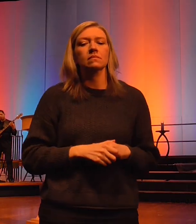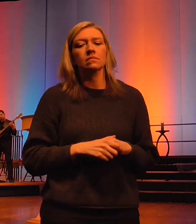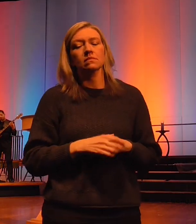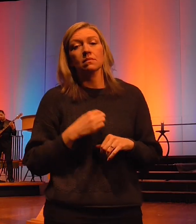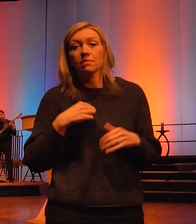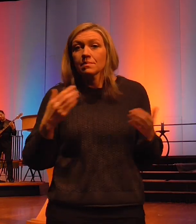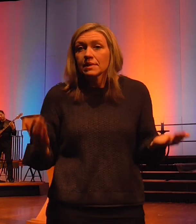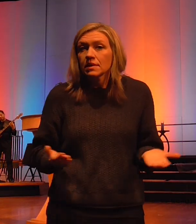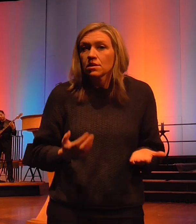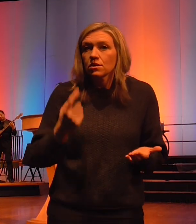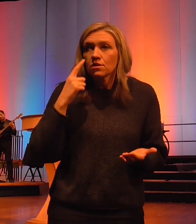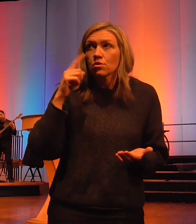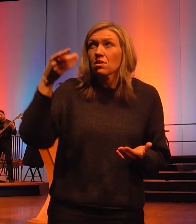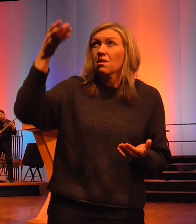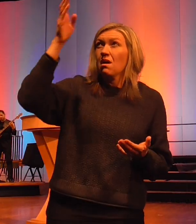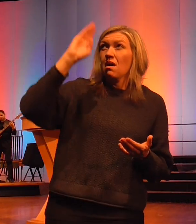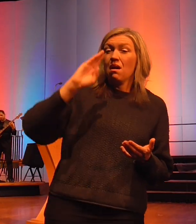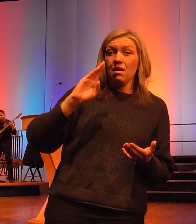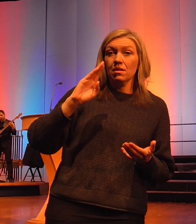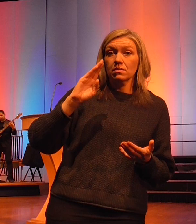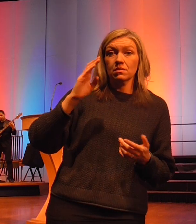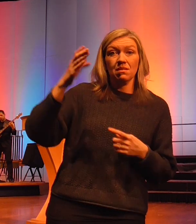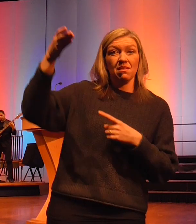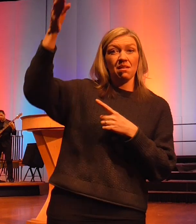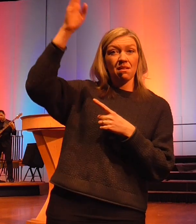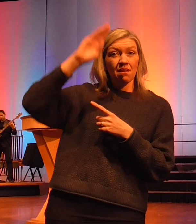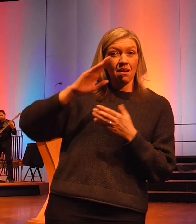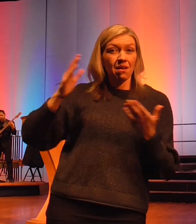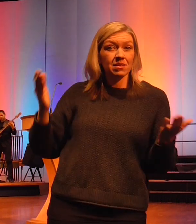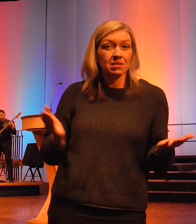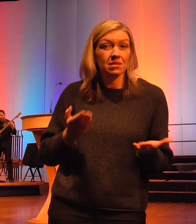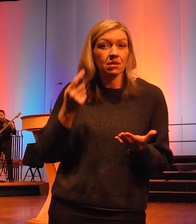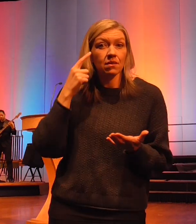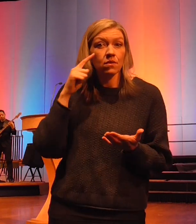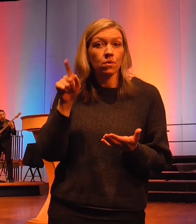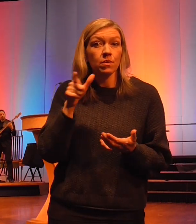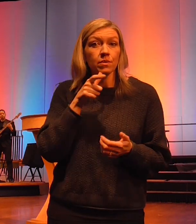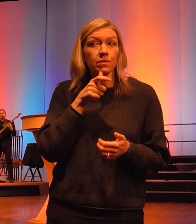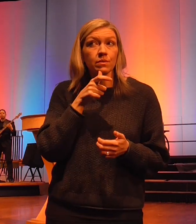I am here for God, and God is here for